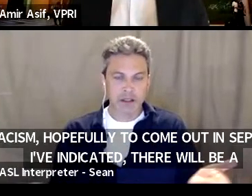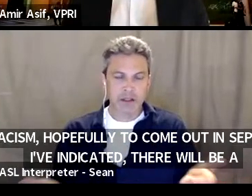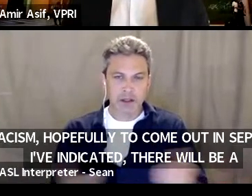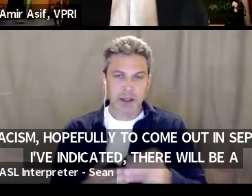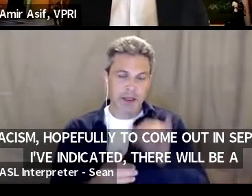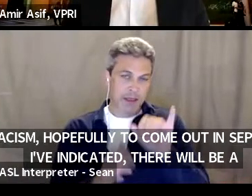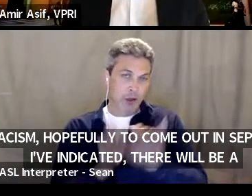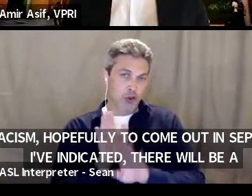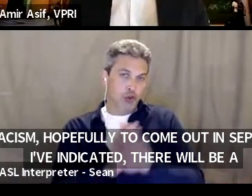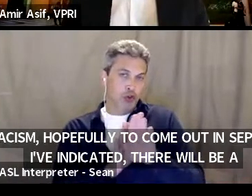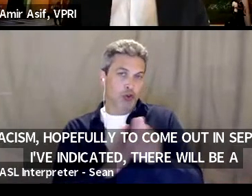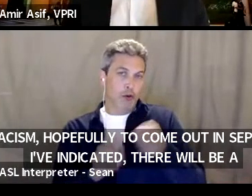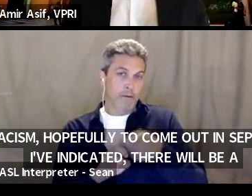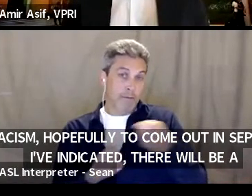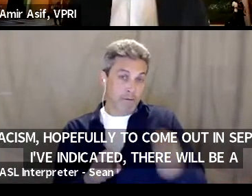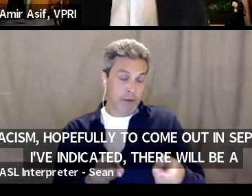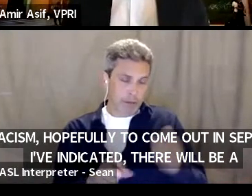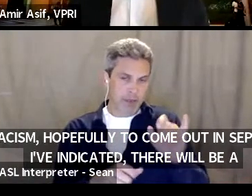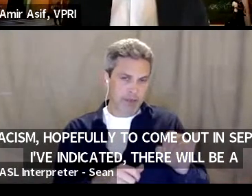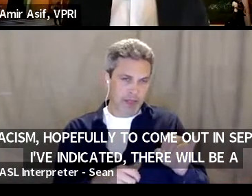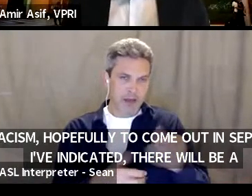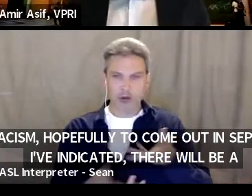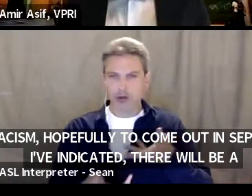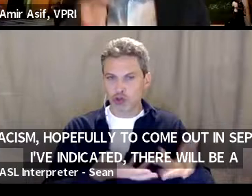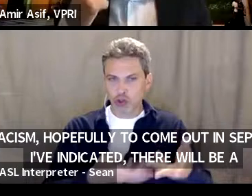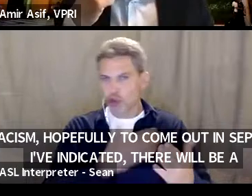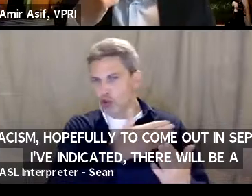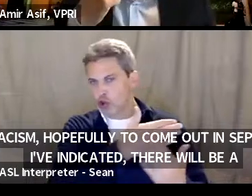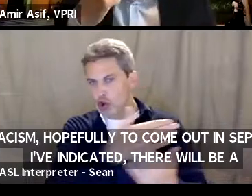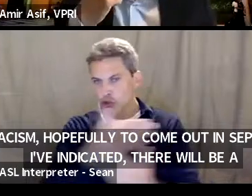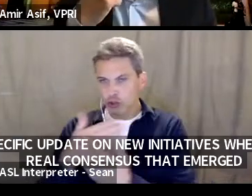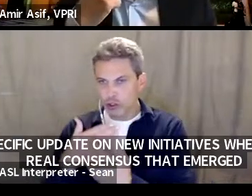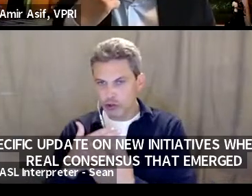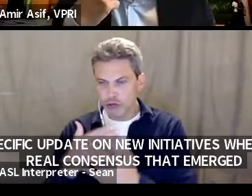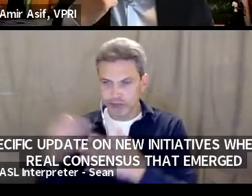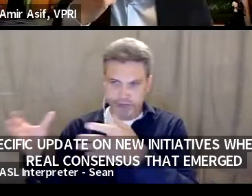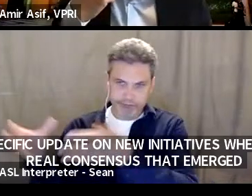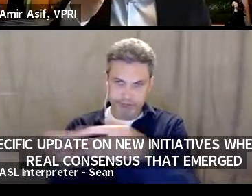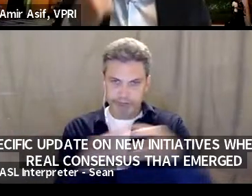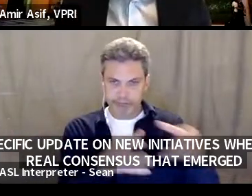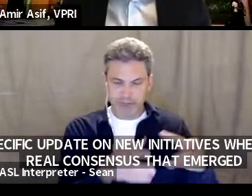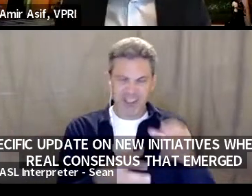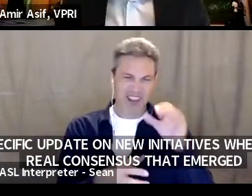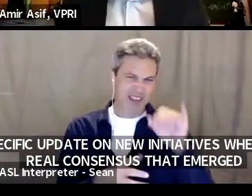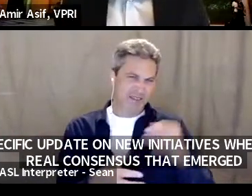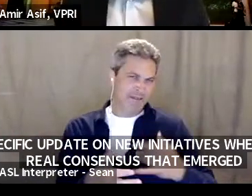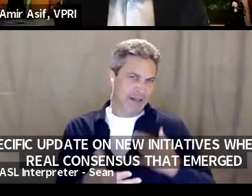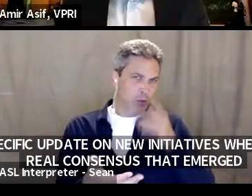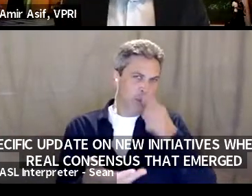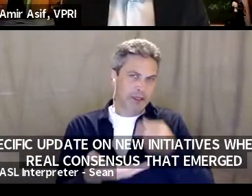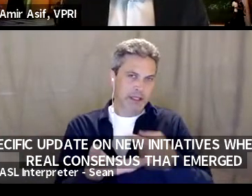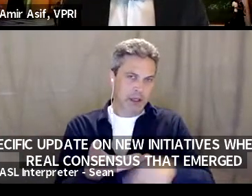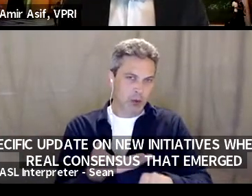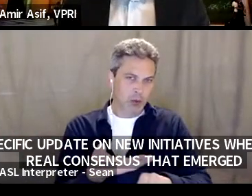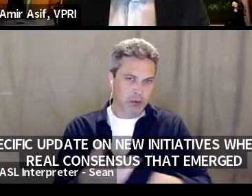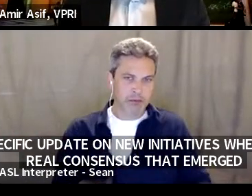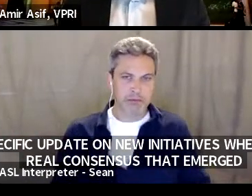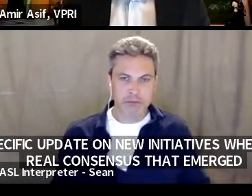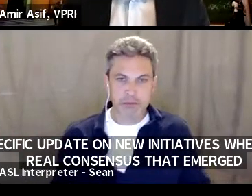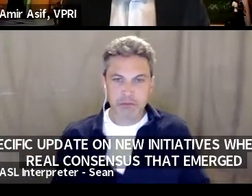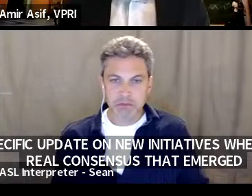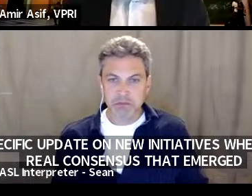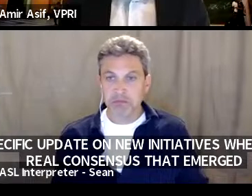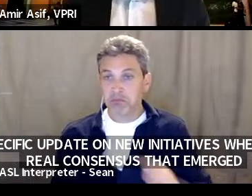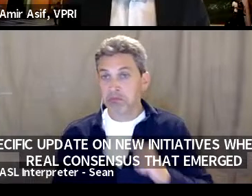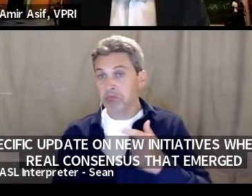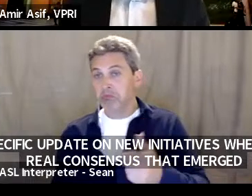in the consultations that have been undertaking, and that should be coming out next week. And I'd like